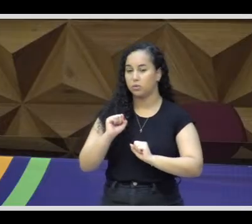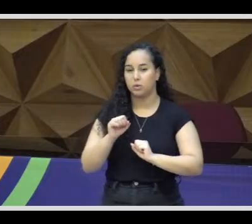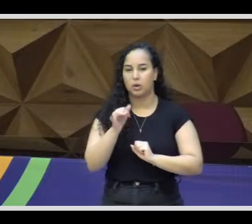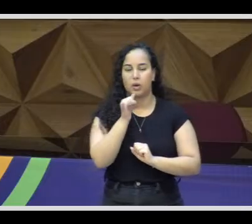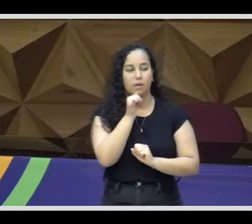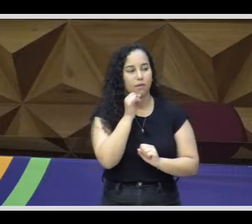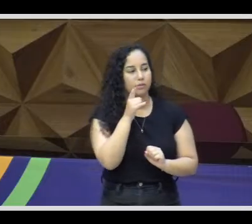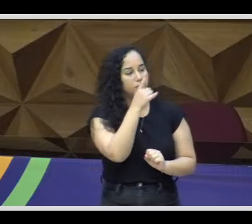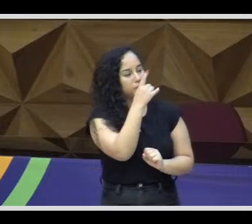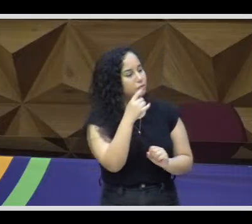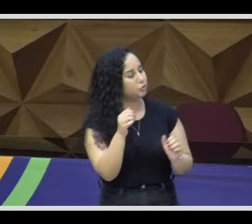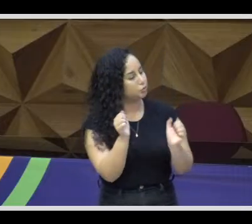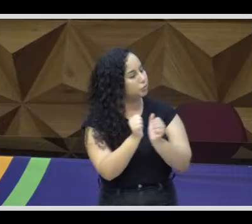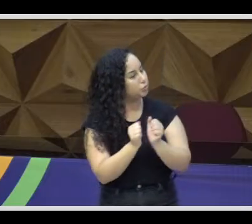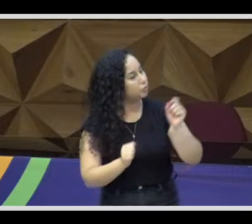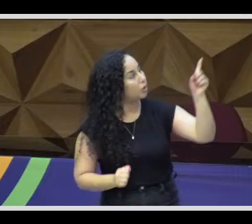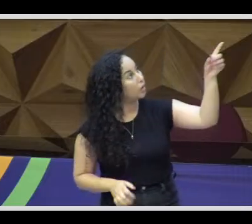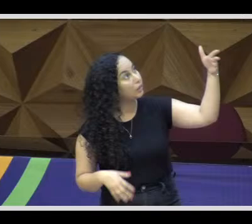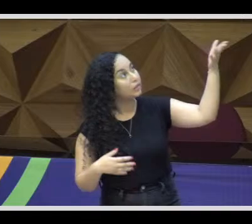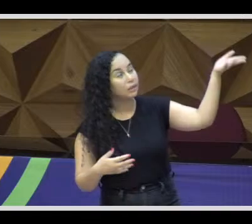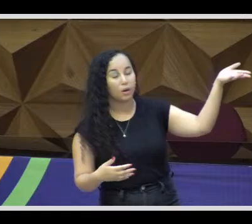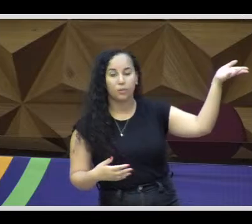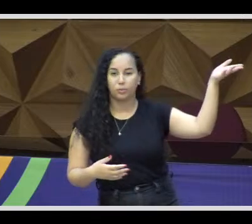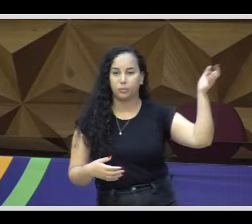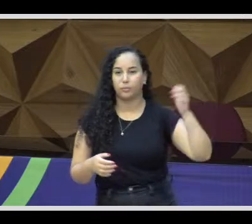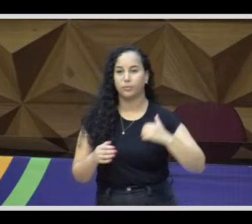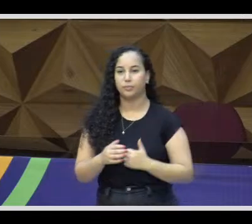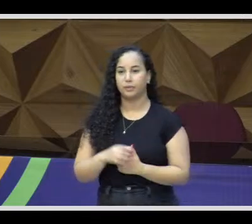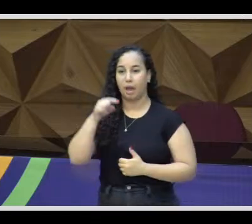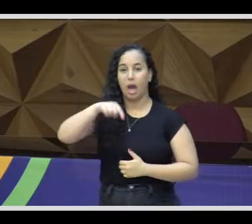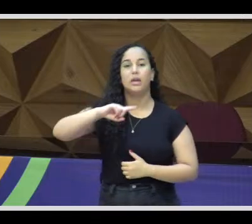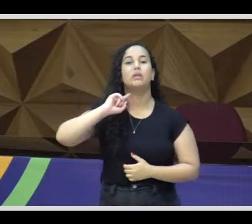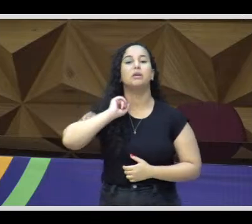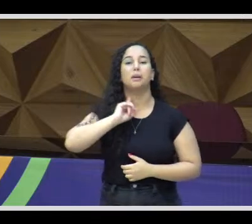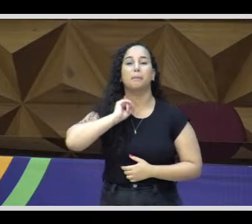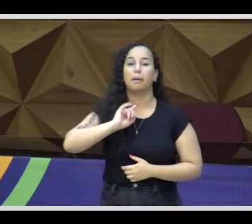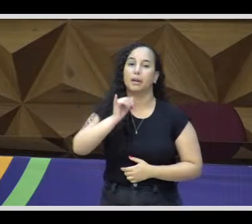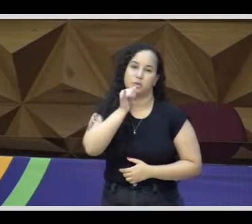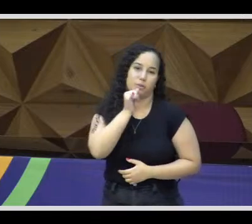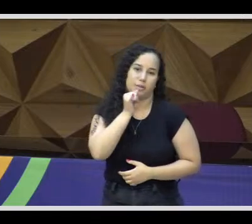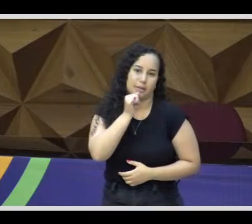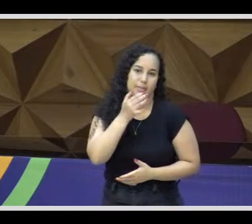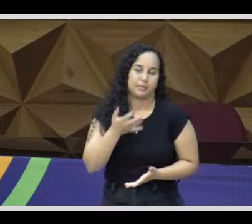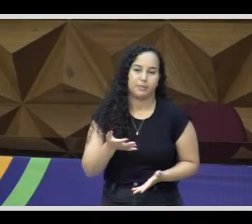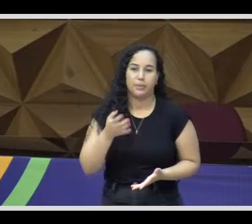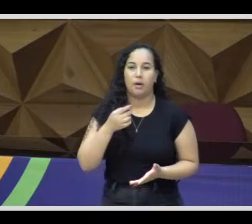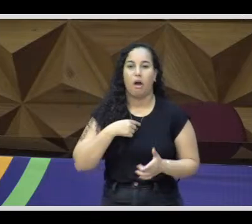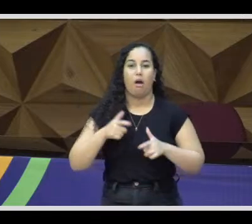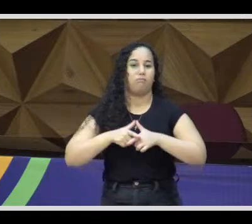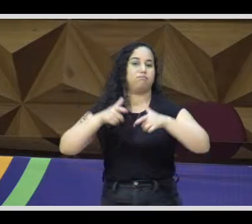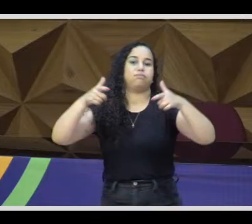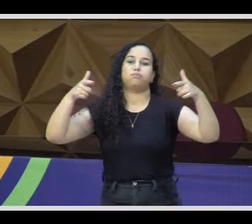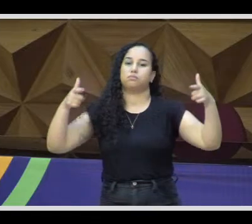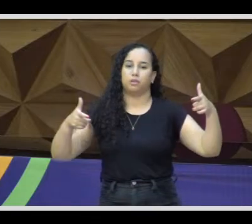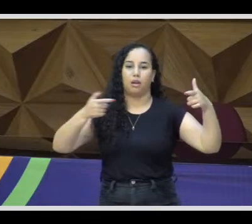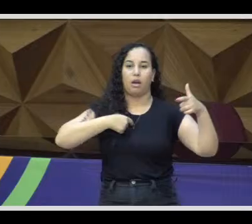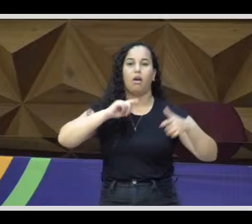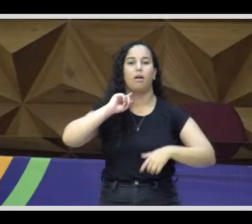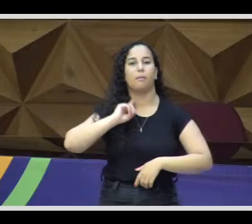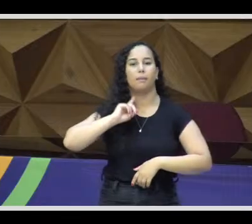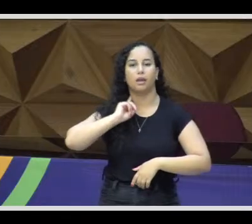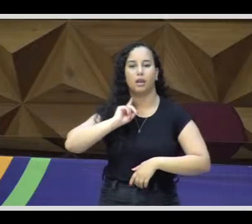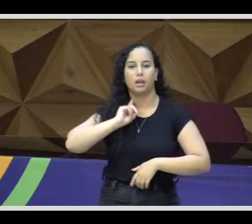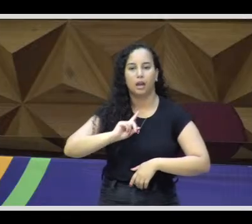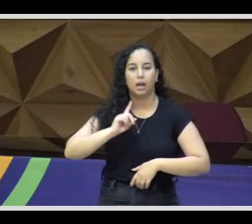them together. So in Minas, for example, most of Mineiros